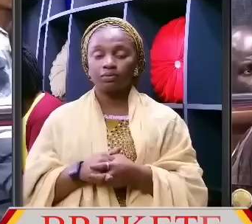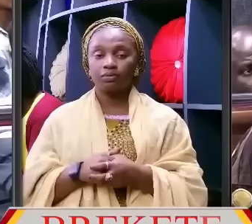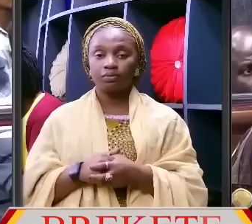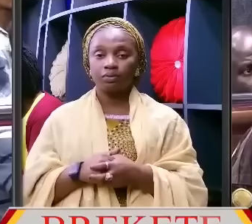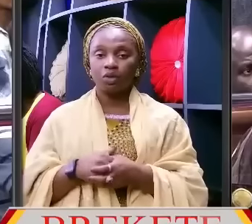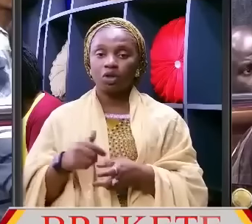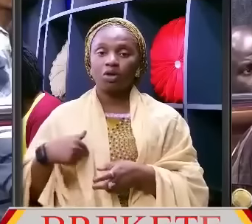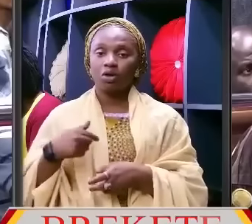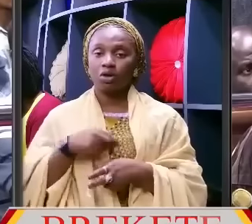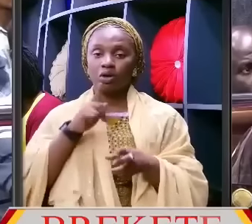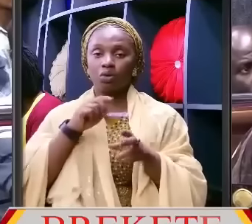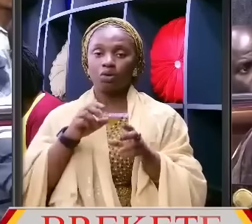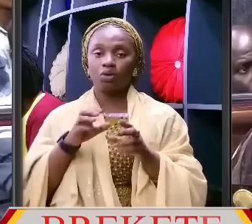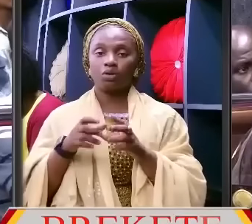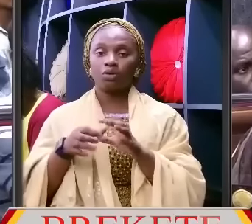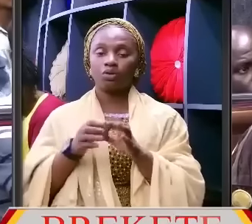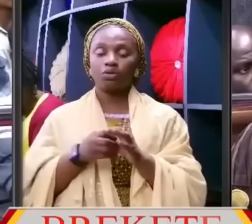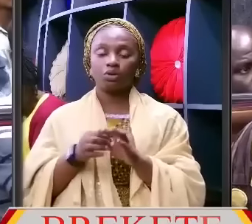Are we together?